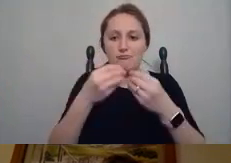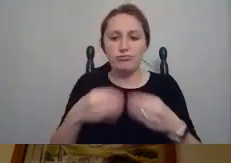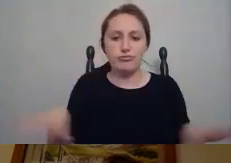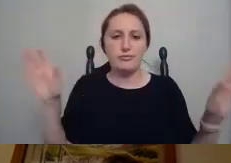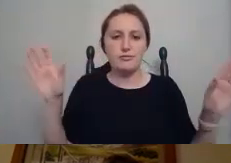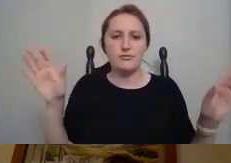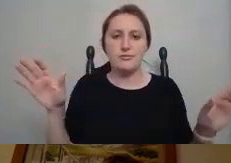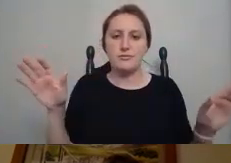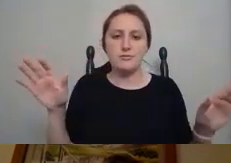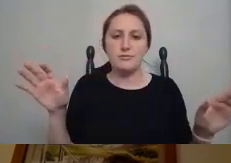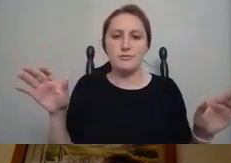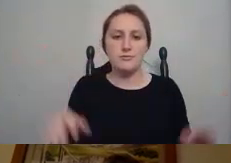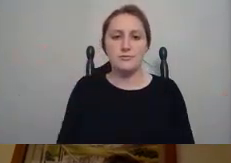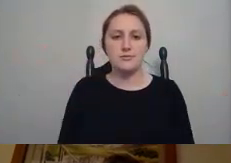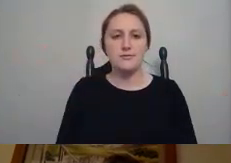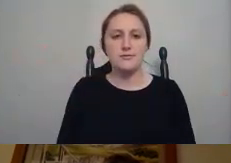gone. And